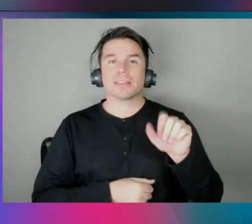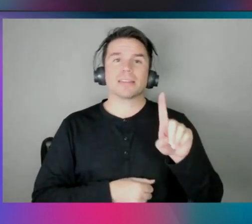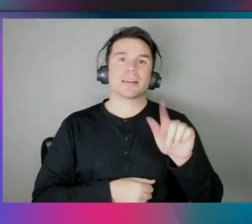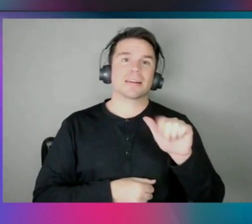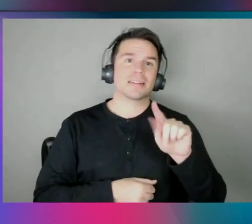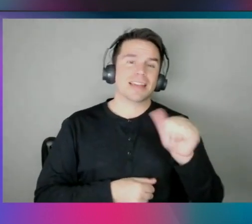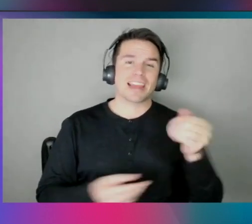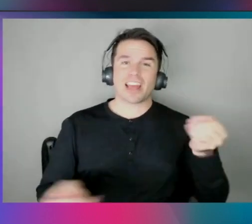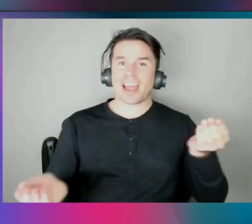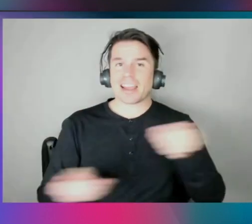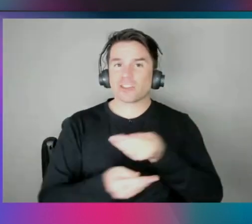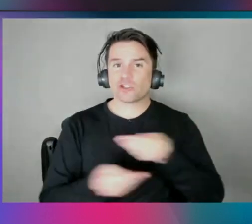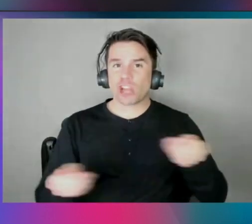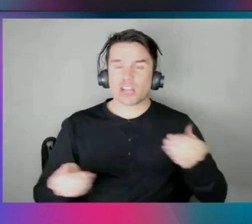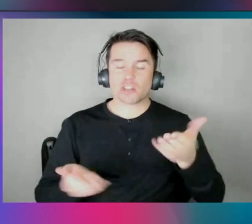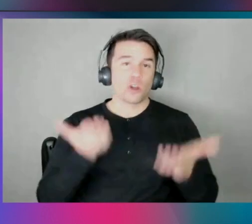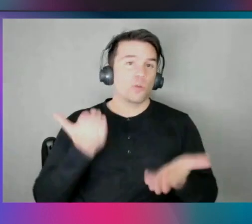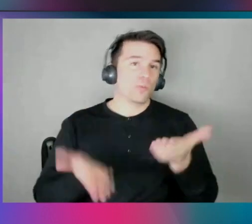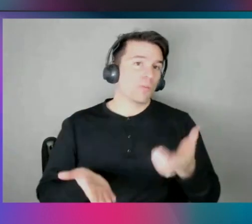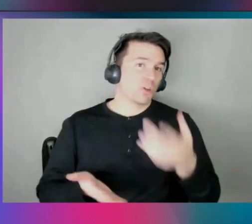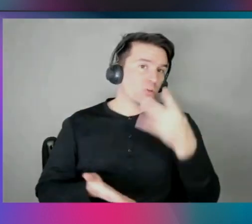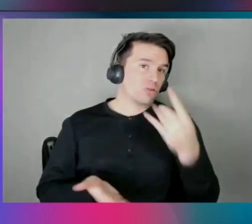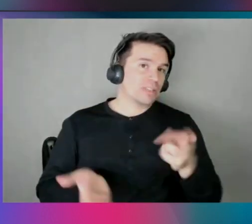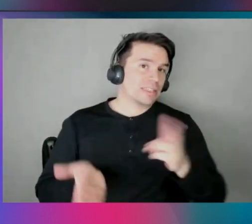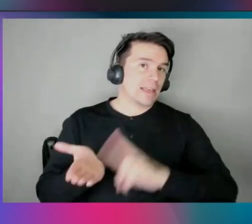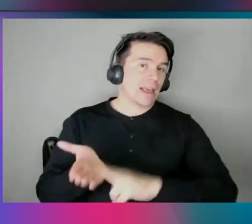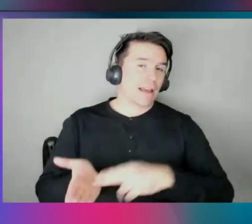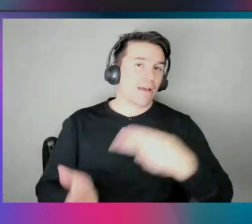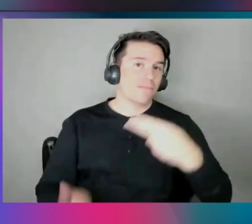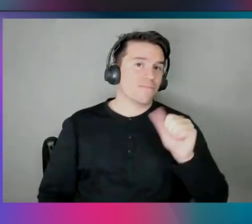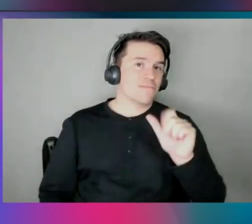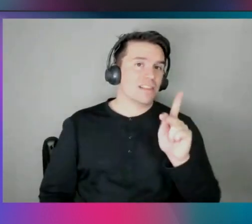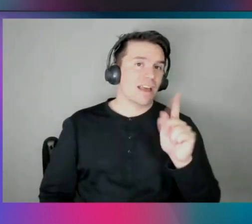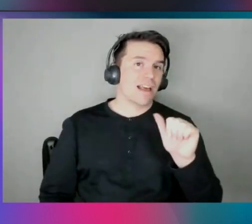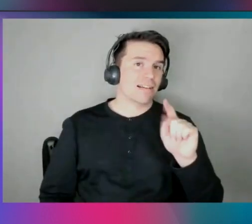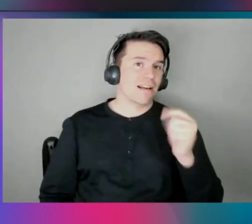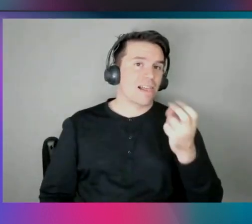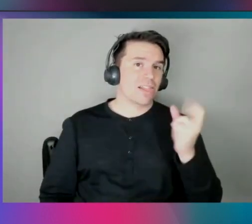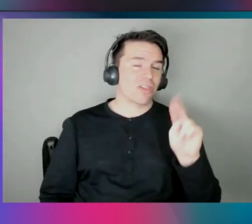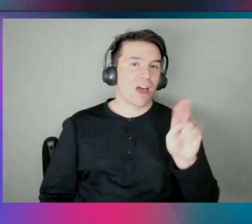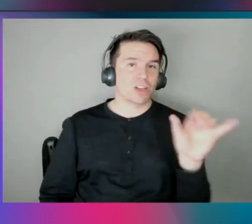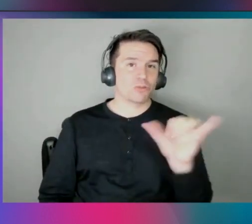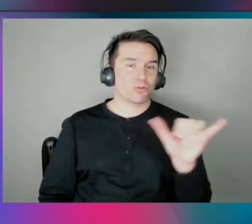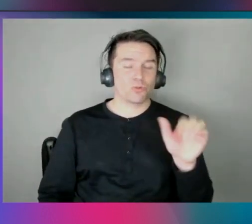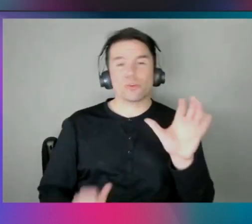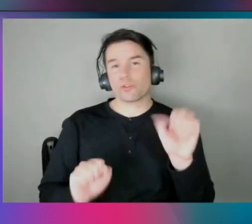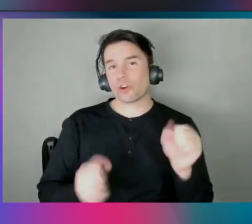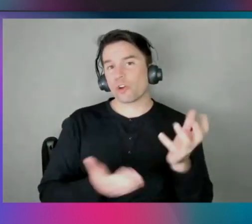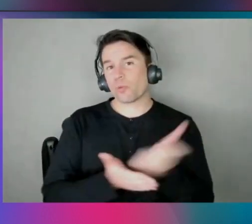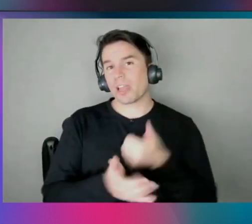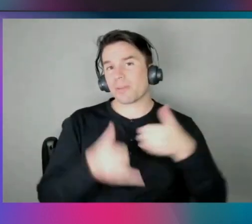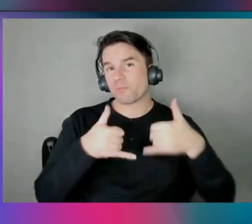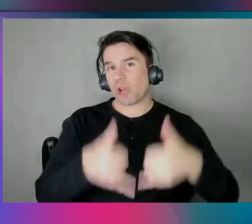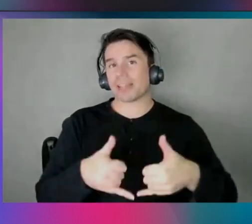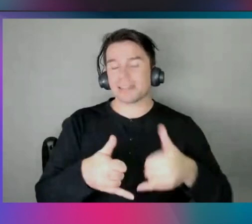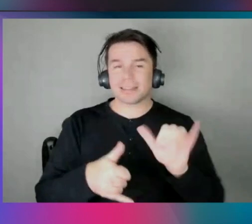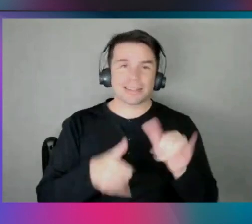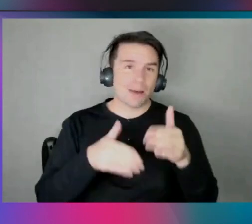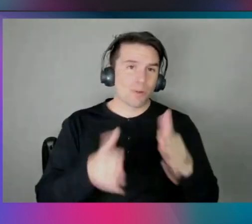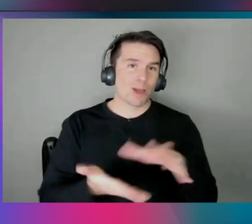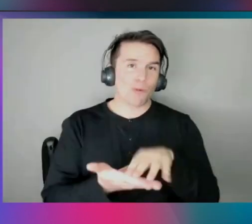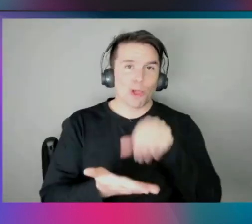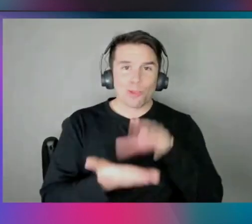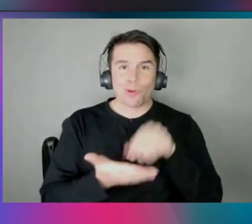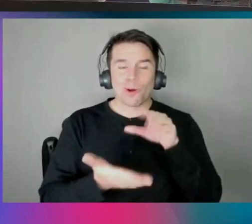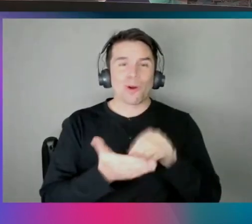to enroll yourself in the hackathon as well, and you can win prizes. And that way, you can learn and also deliver